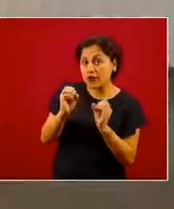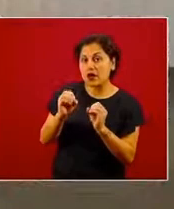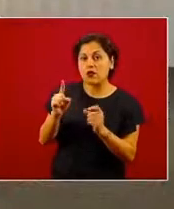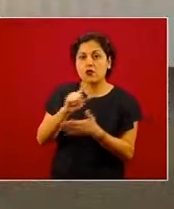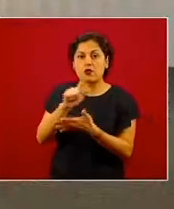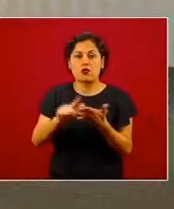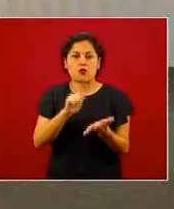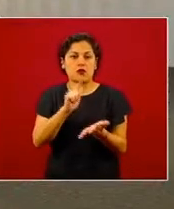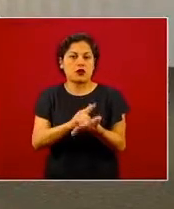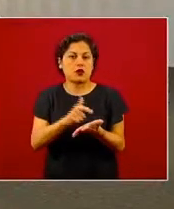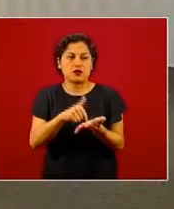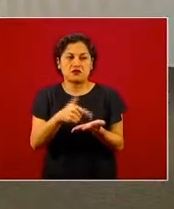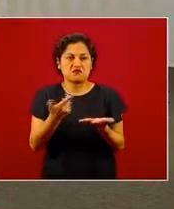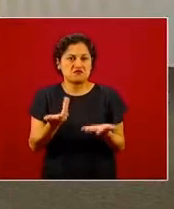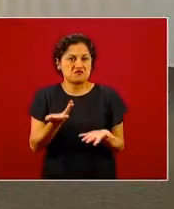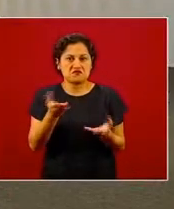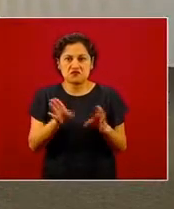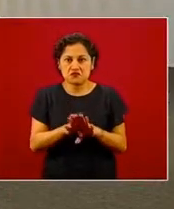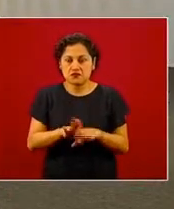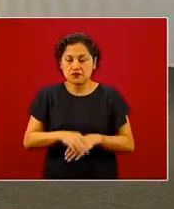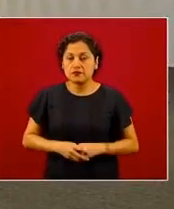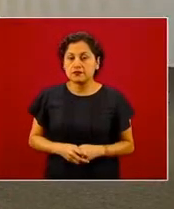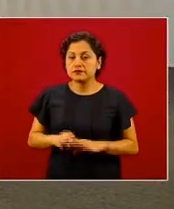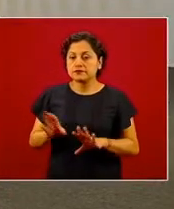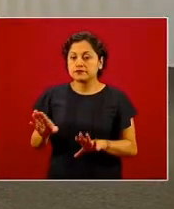I think that's a very important topic.